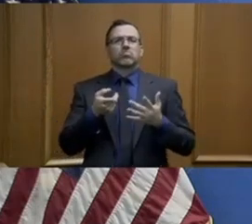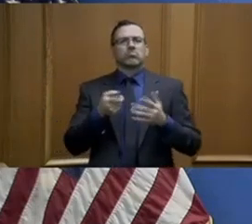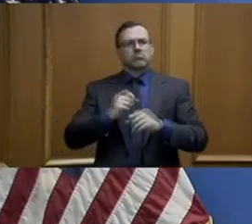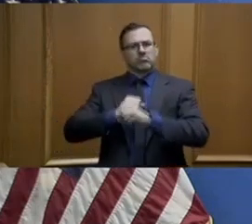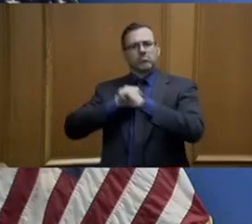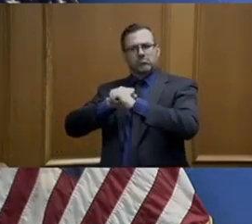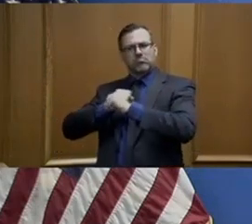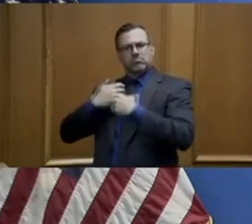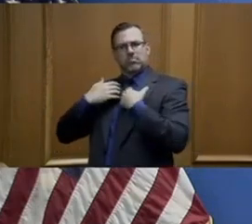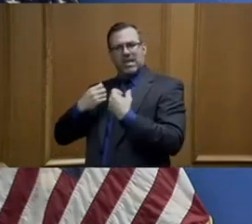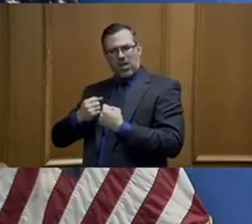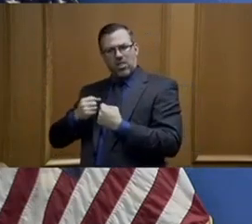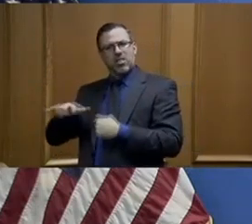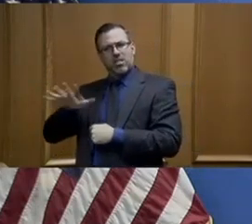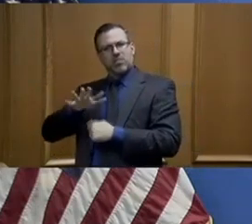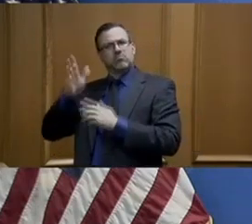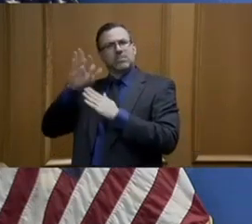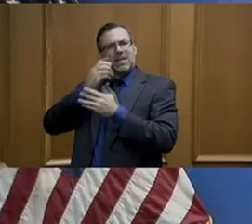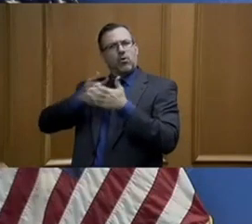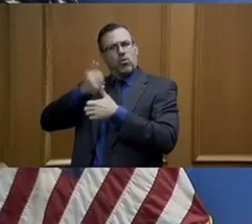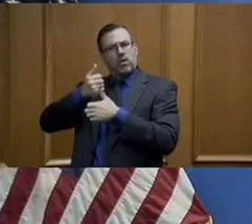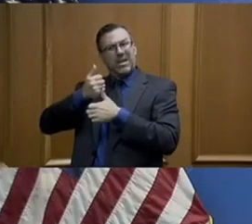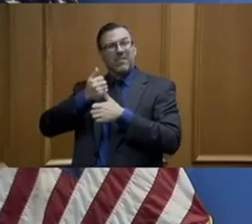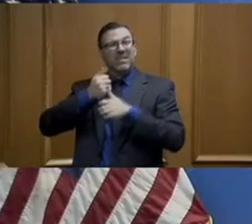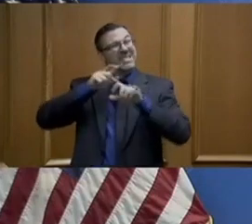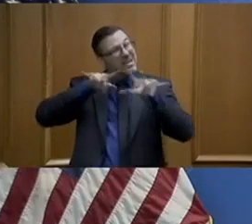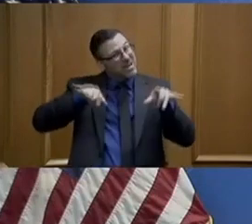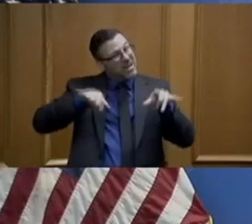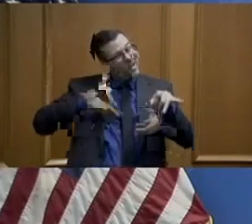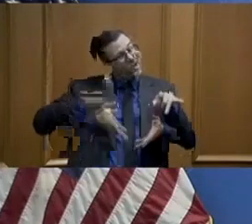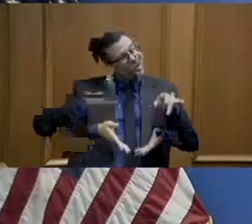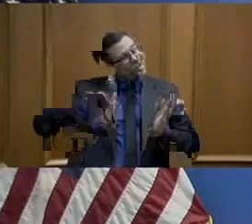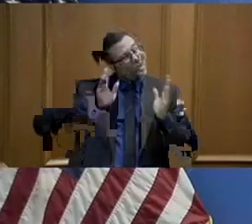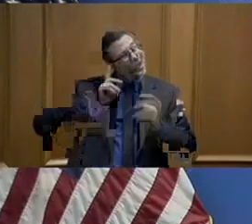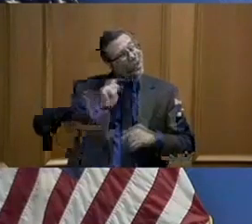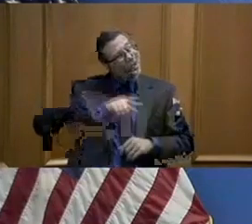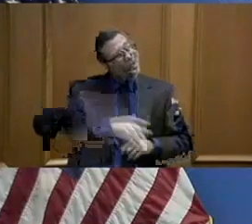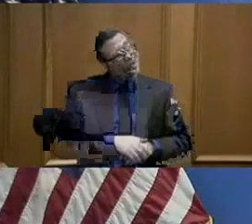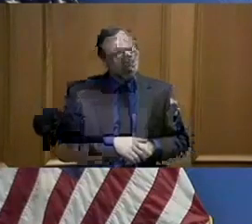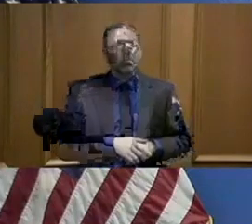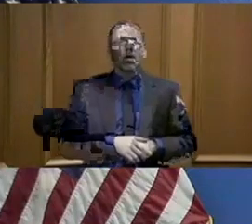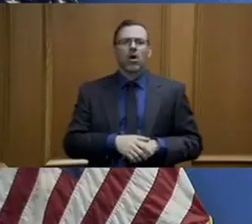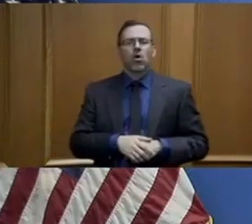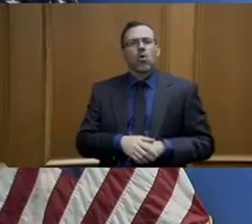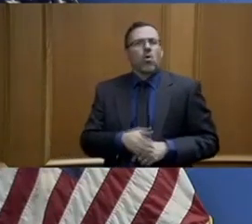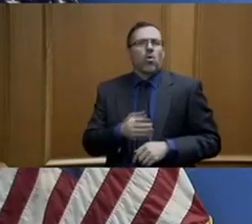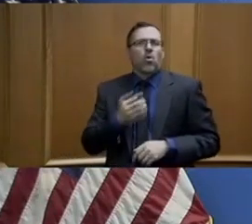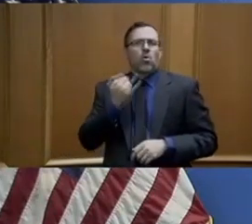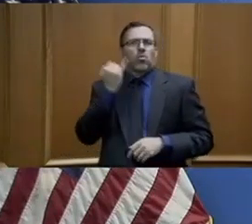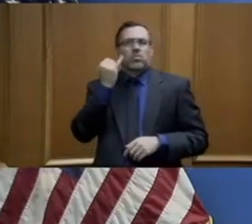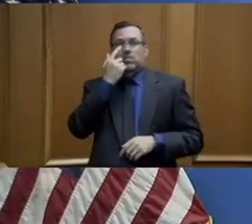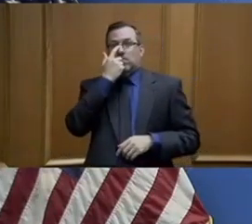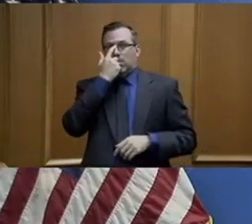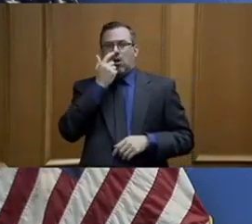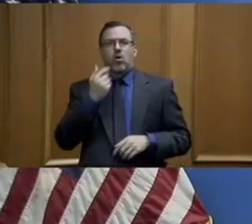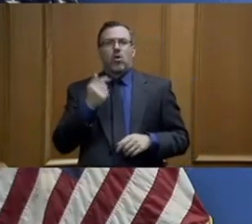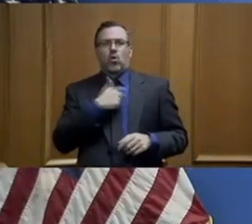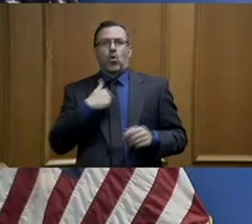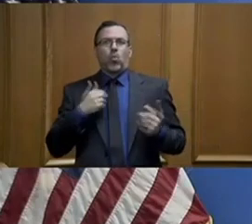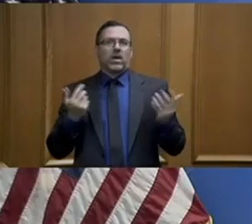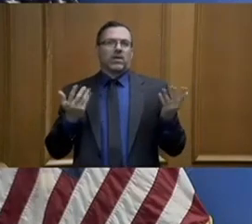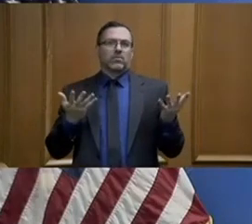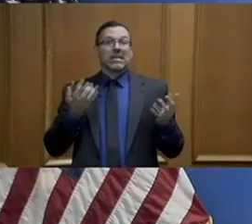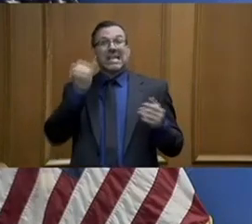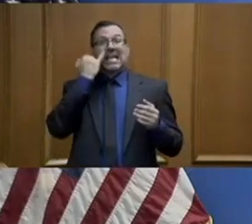health of Tennesseans, but we also can't keep our economy shut down. So that's why if we said today, everyone in Tennessee go out and get a test, we don't have